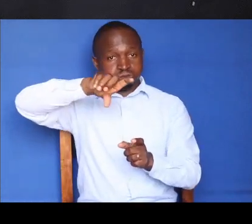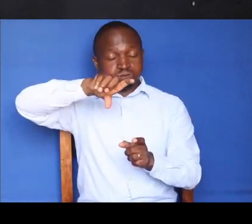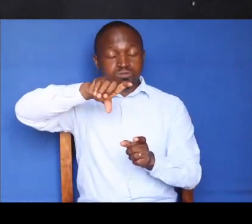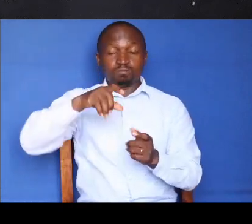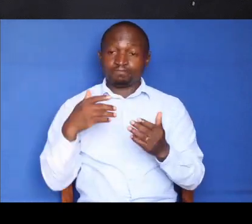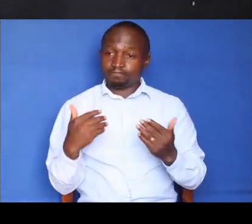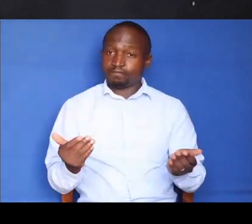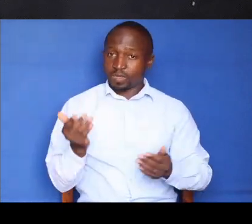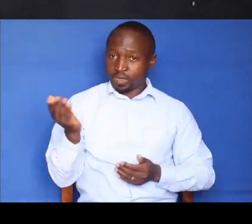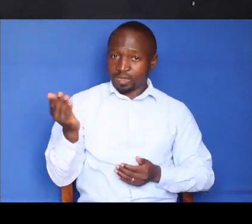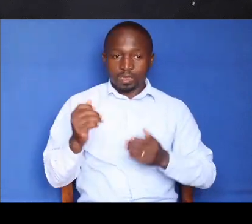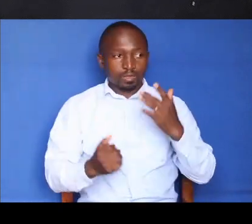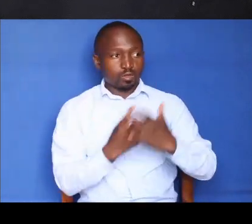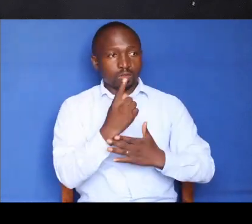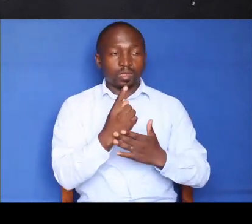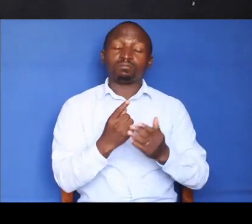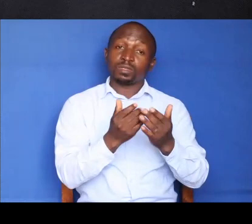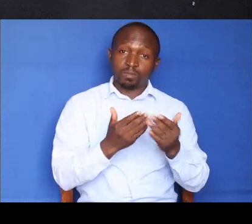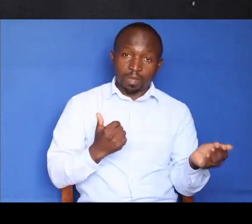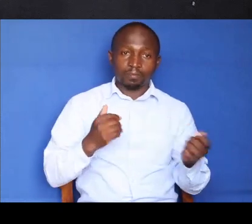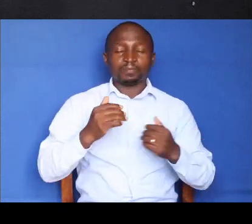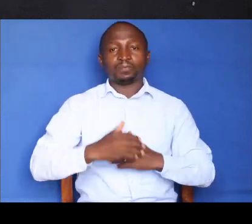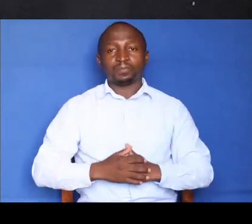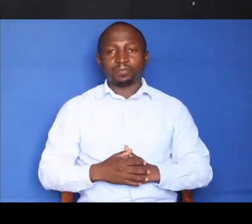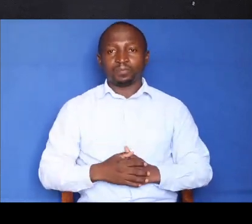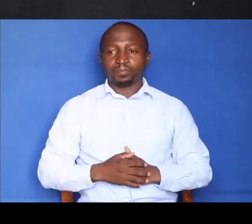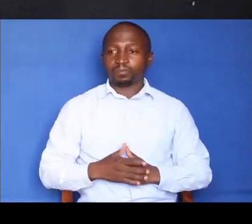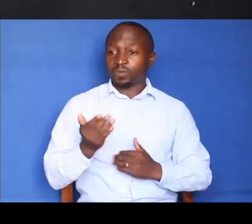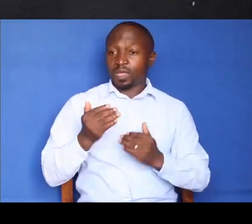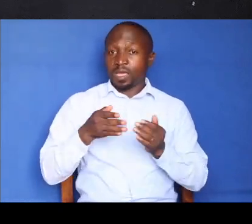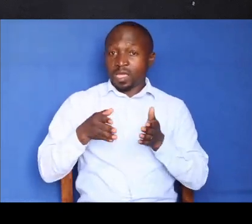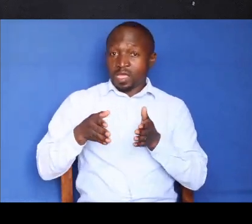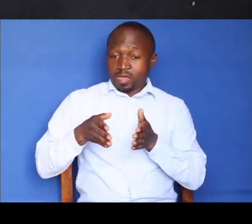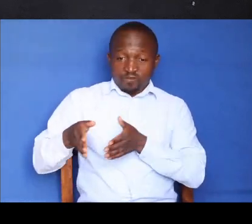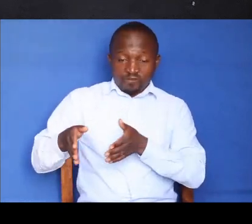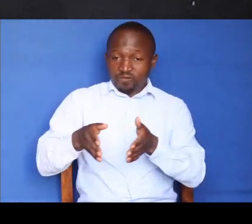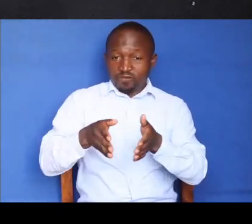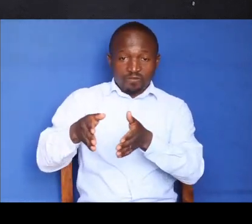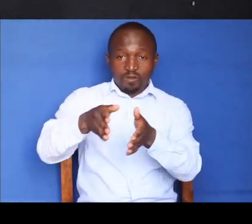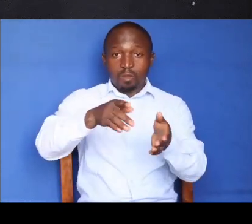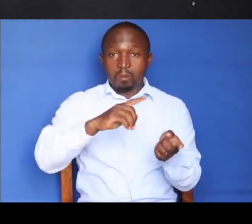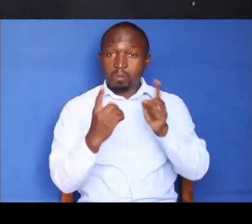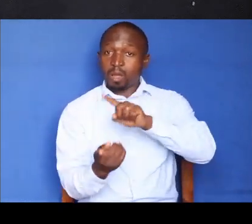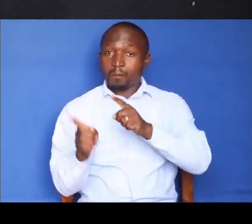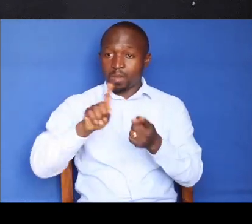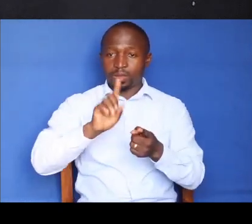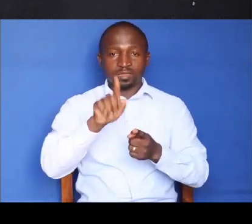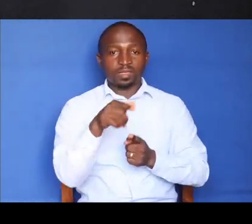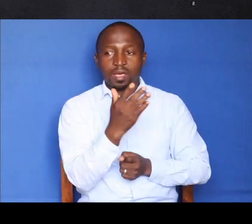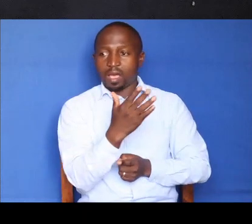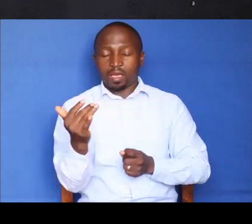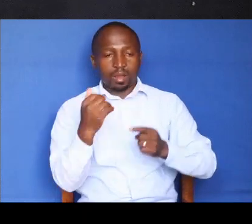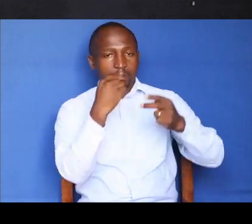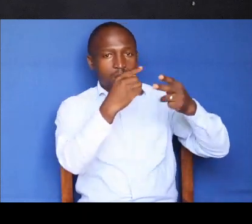the lower course. Class, river rejuvenation is of the following types. So here now we